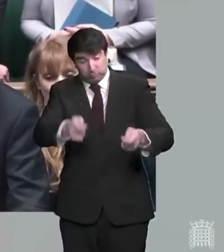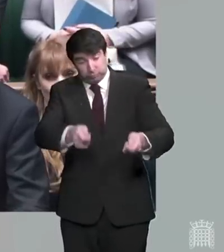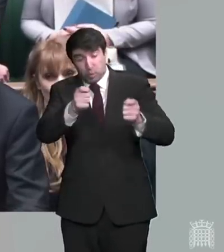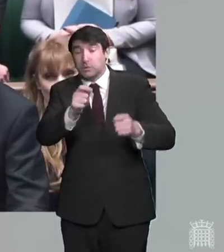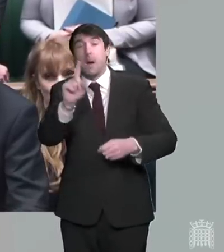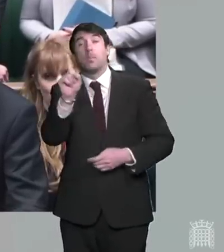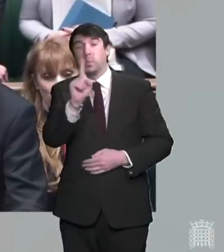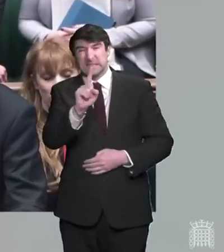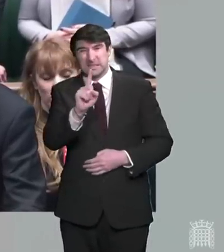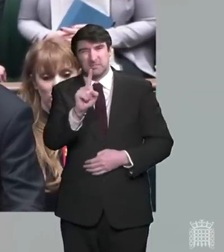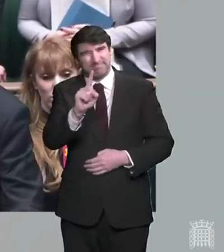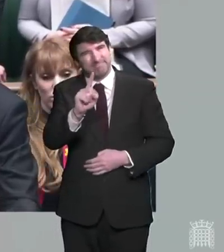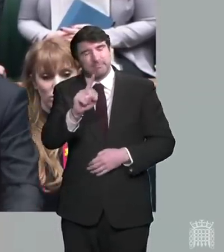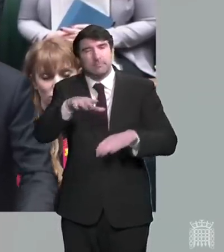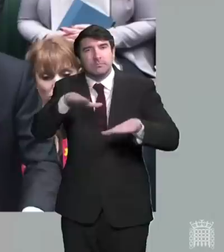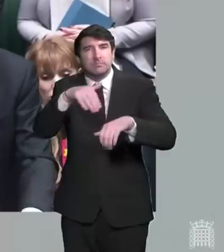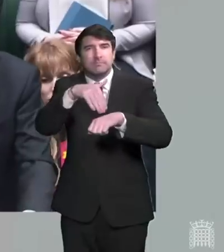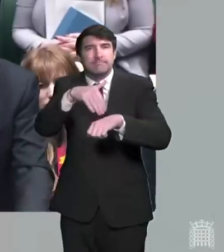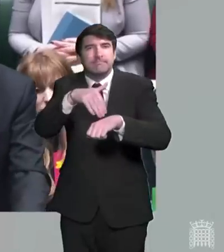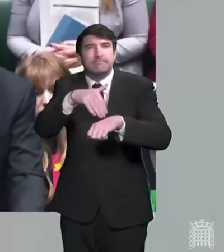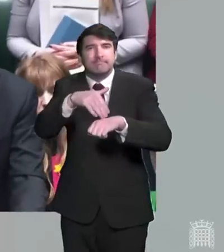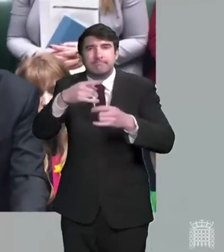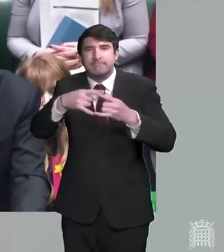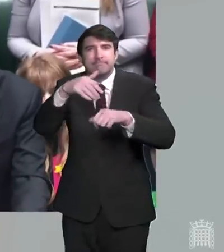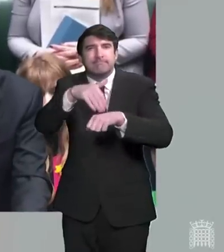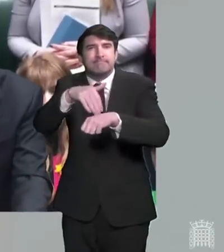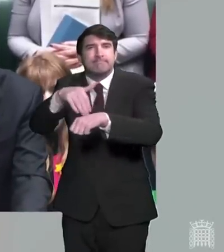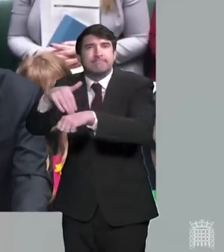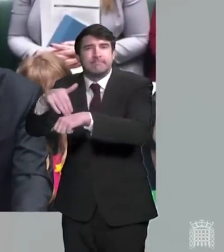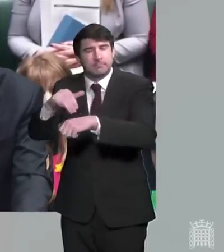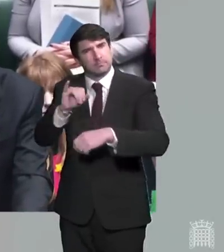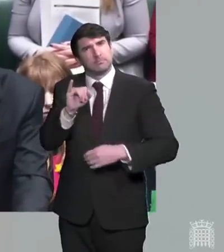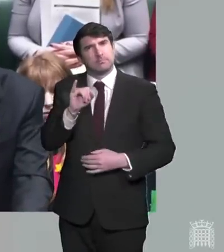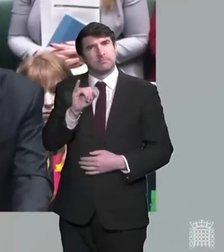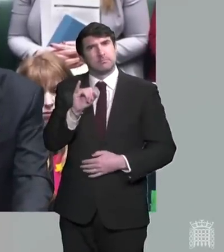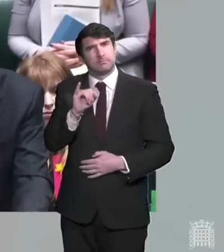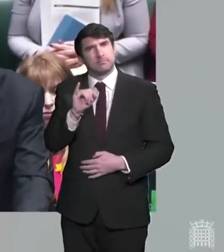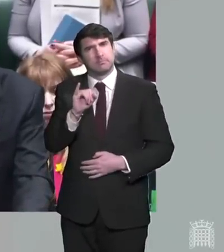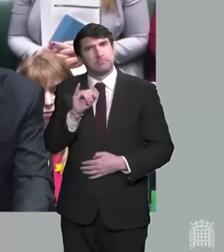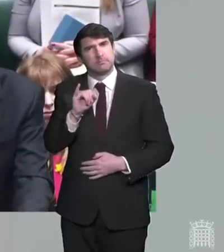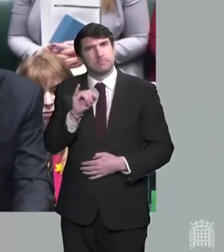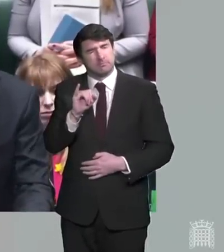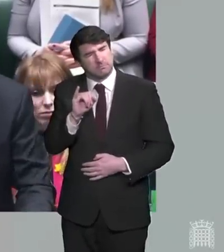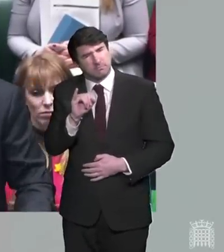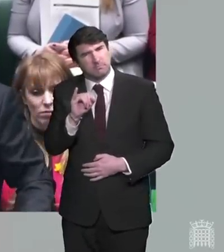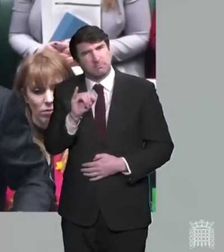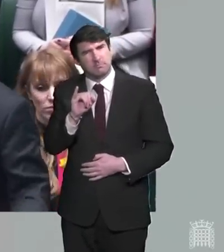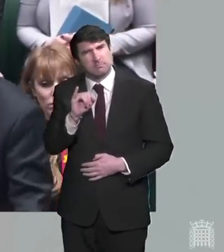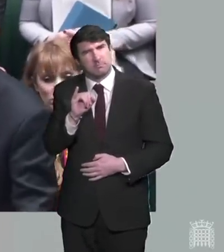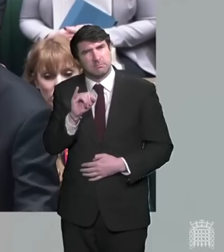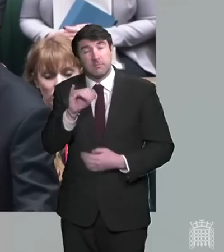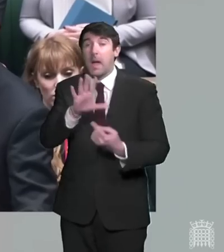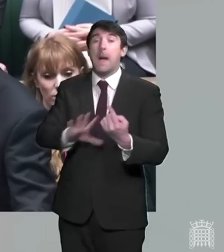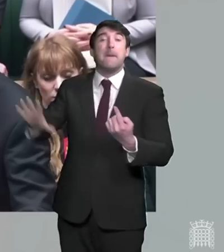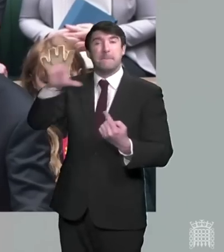families across the country will look at this, and the sight of politicians writing books,